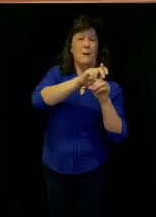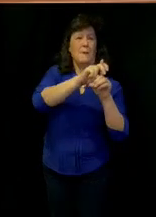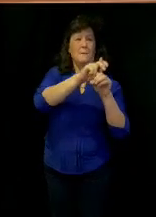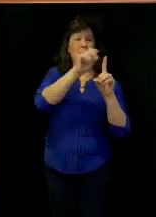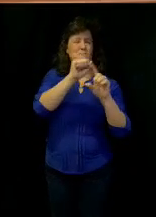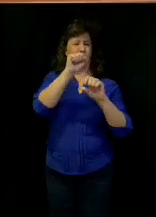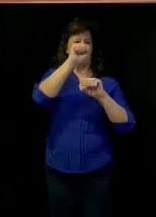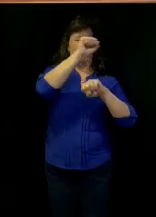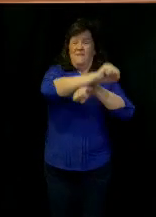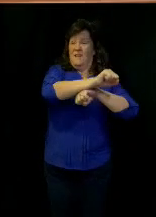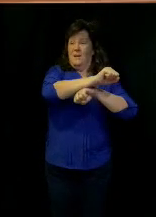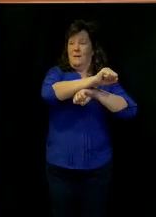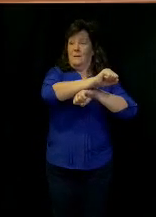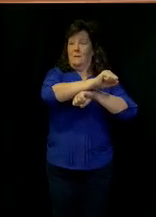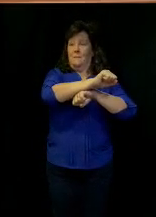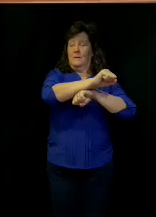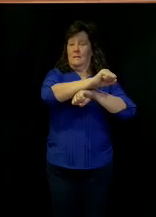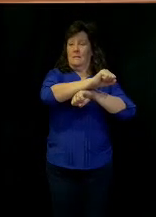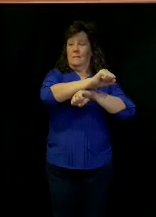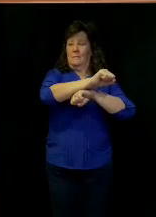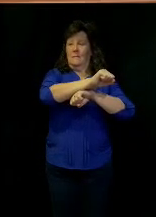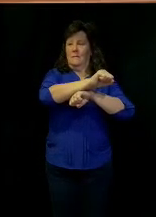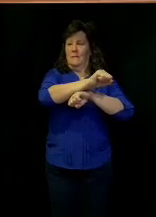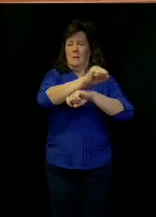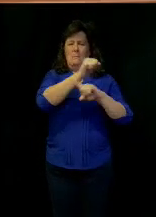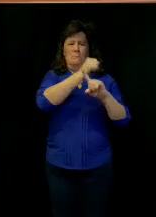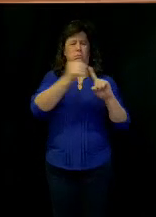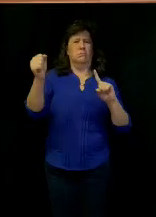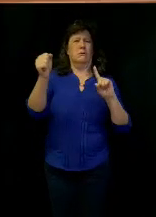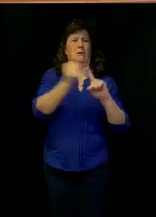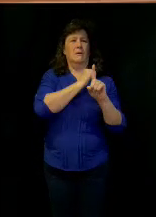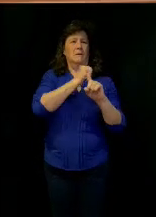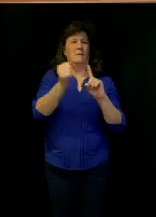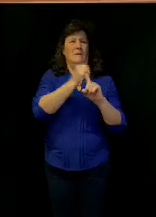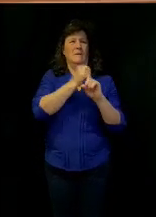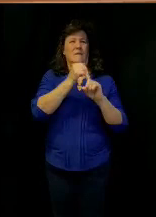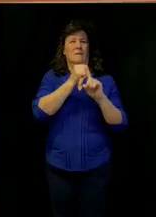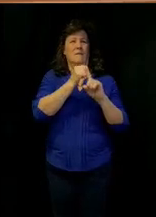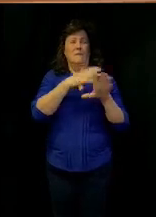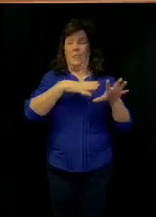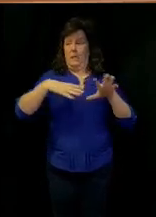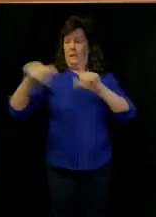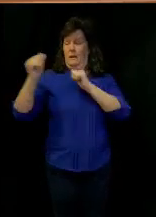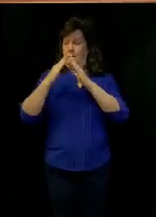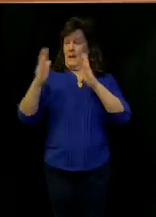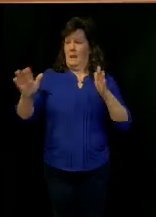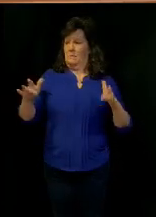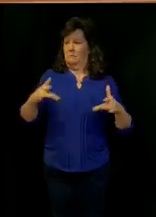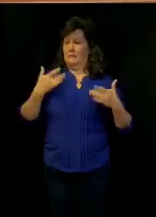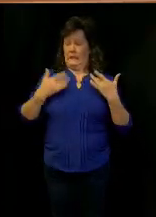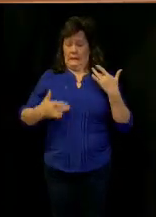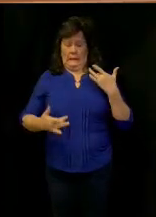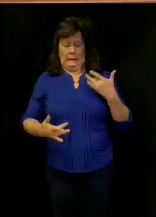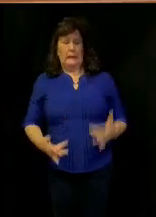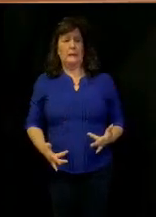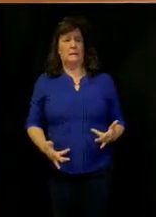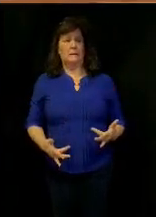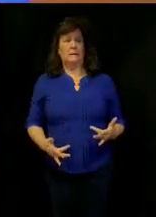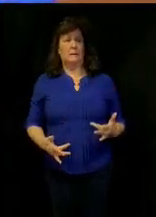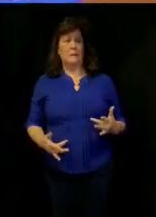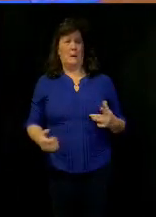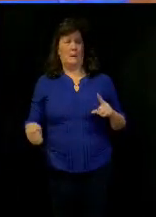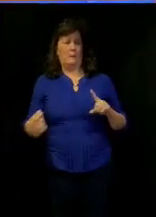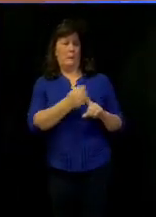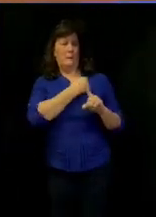overpowered them, and attacked them with such violence they fled from the house naked and battered. If